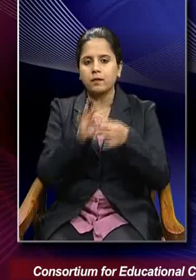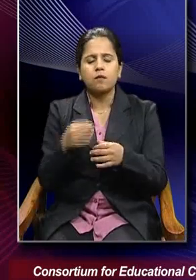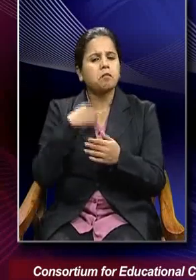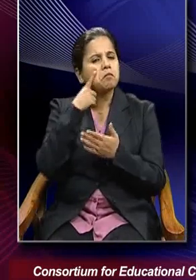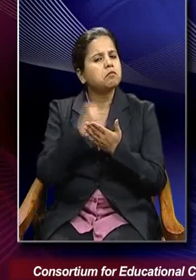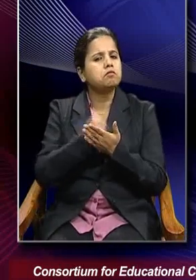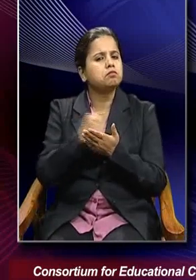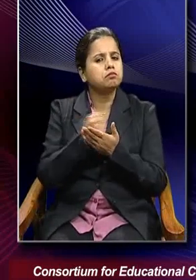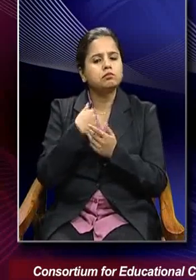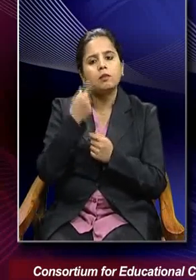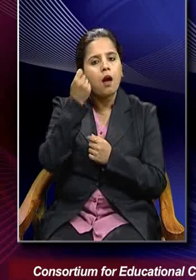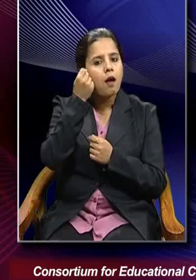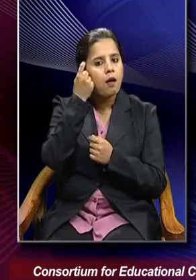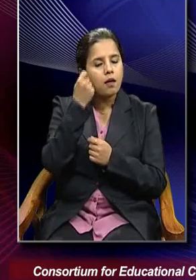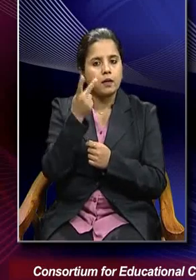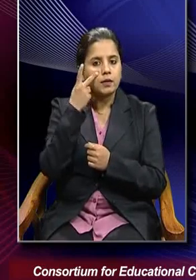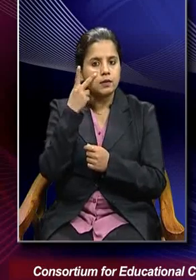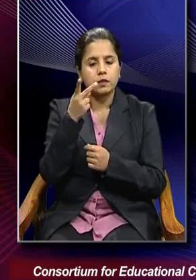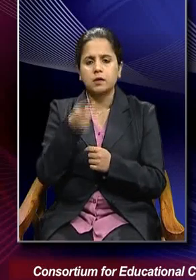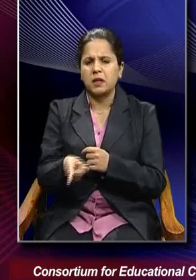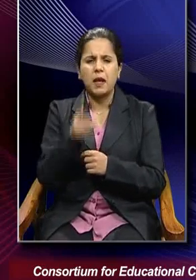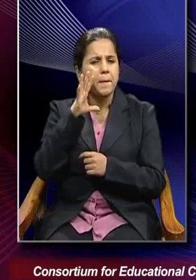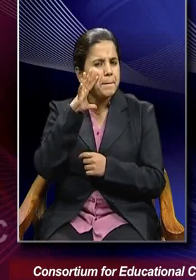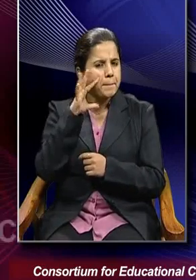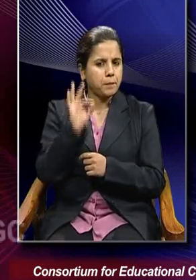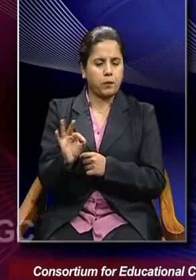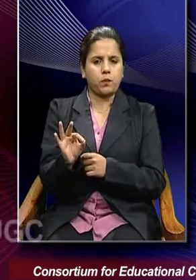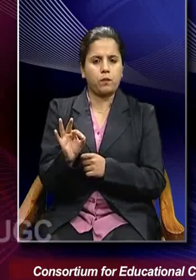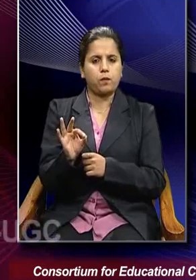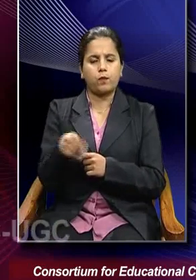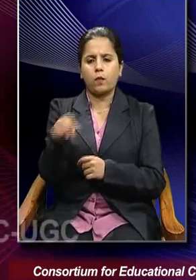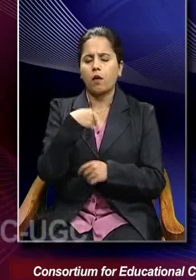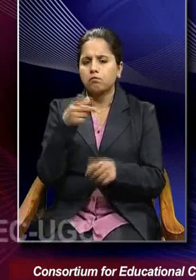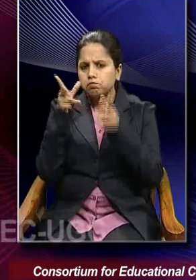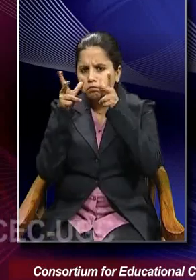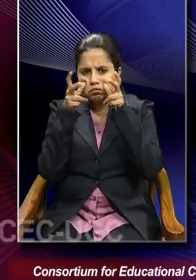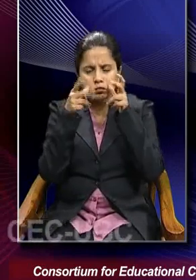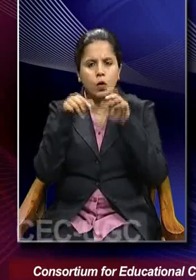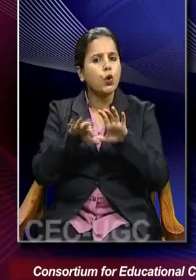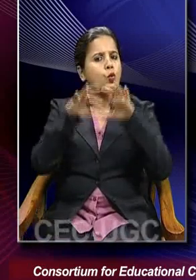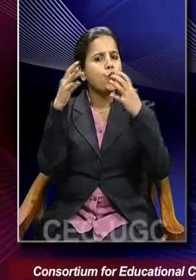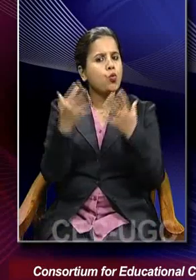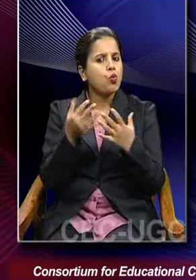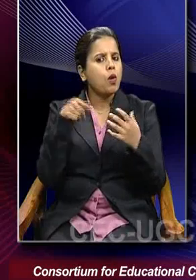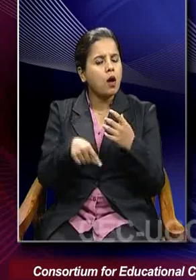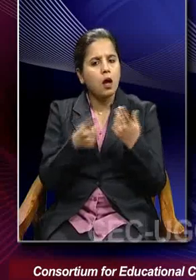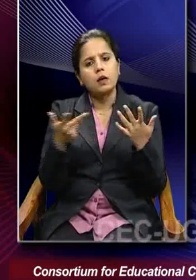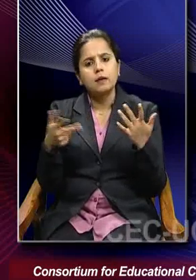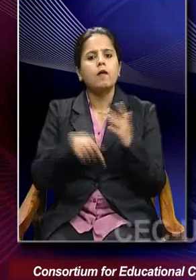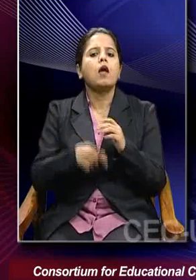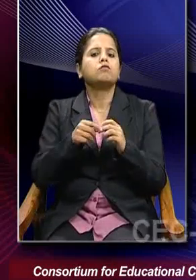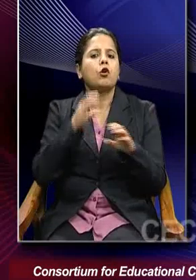to understand the importance of observance of World Telecommunication